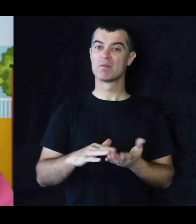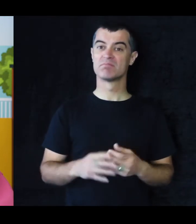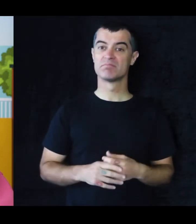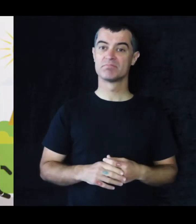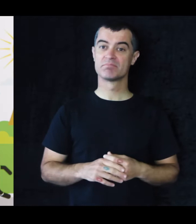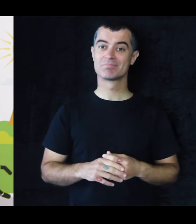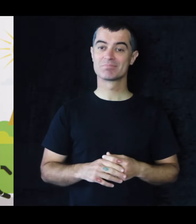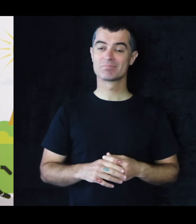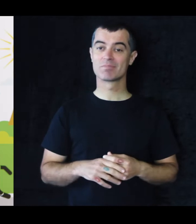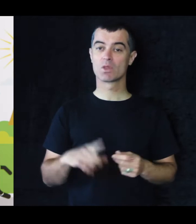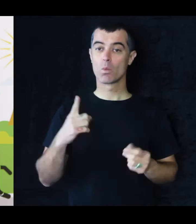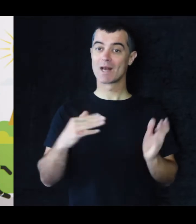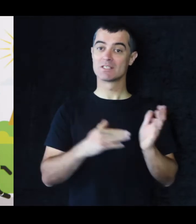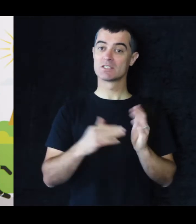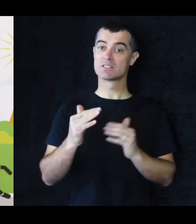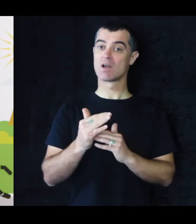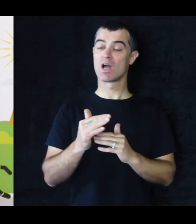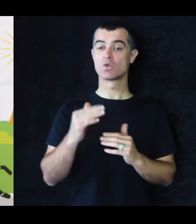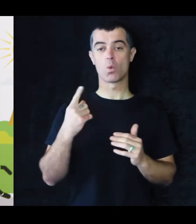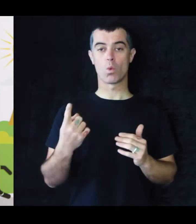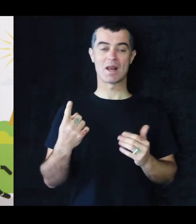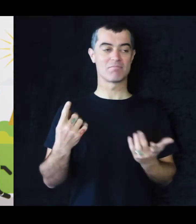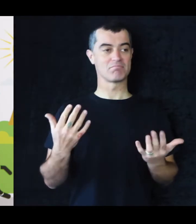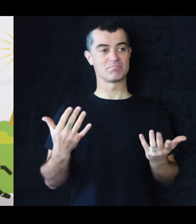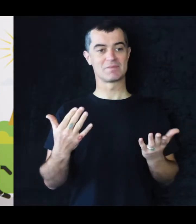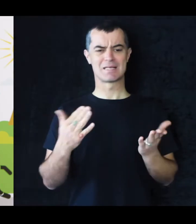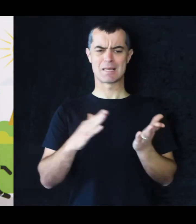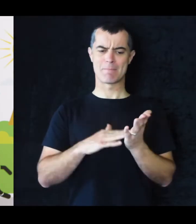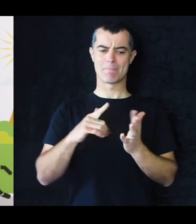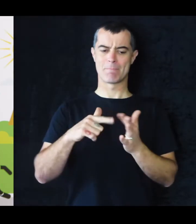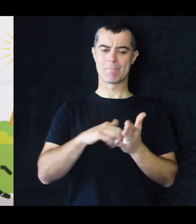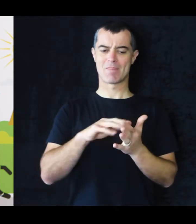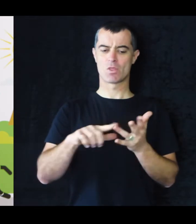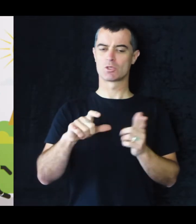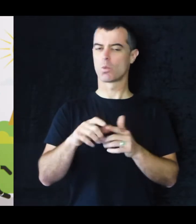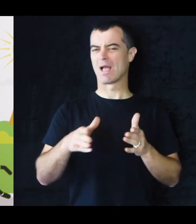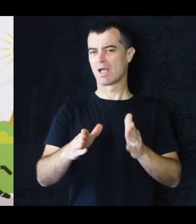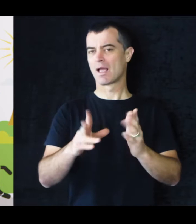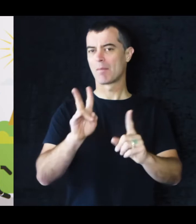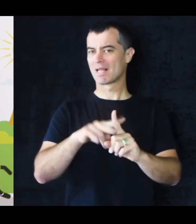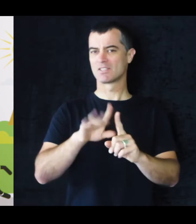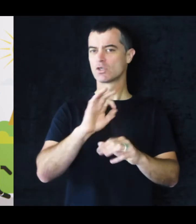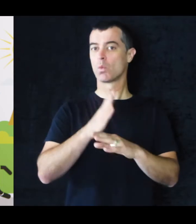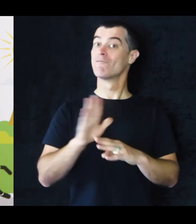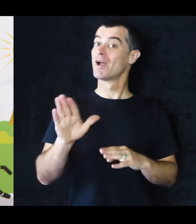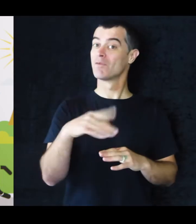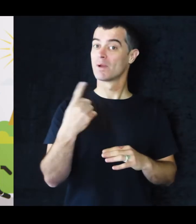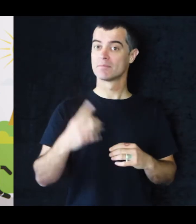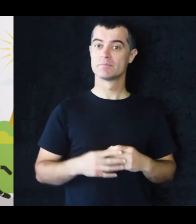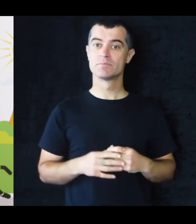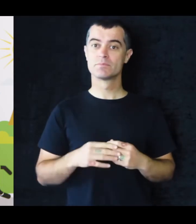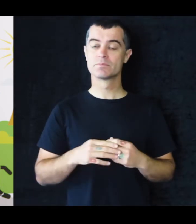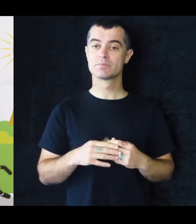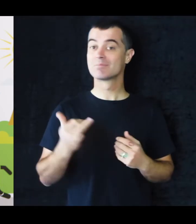you. A one size or a one method application doesn't work for everybody